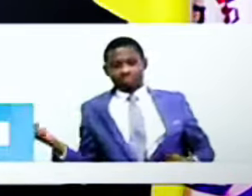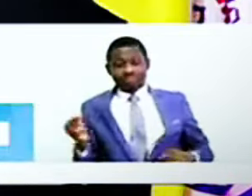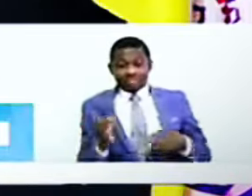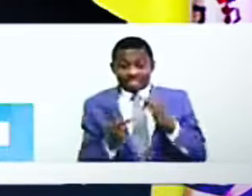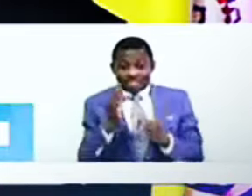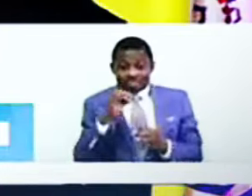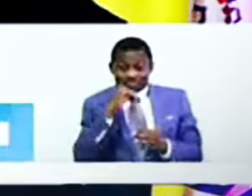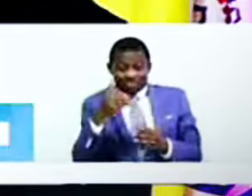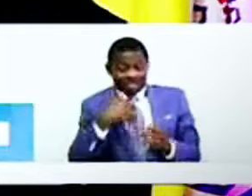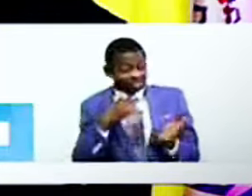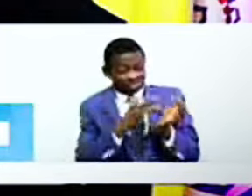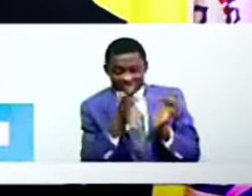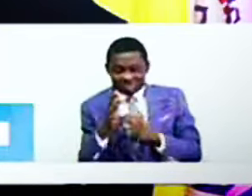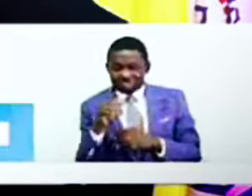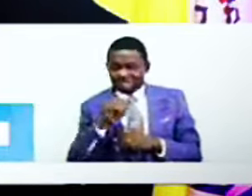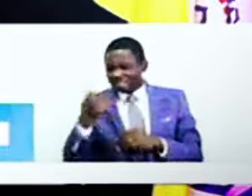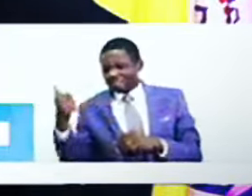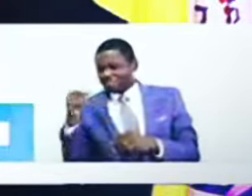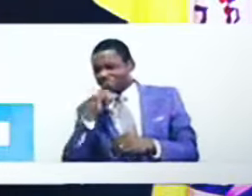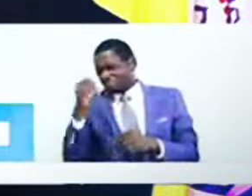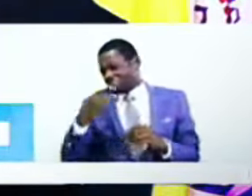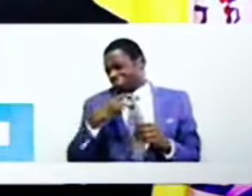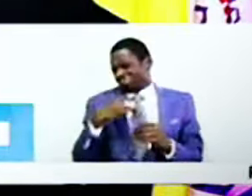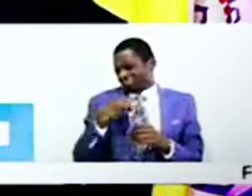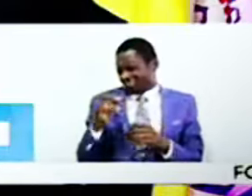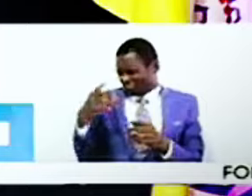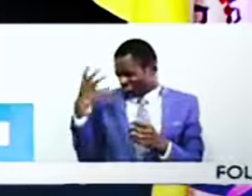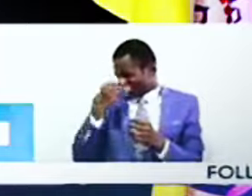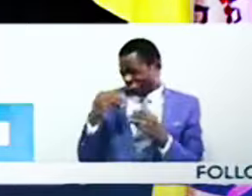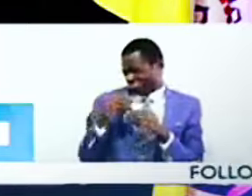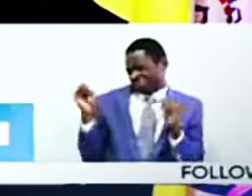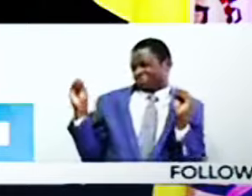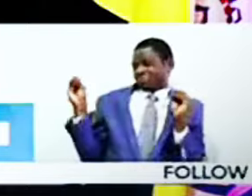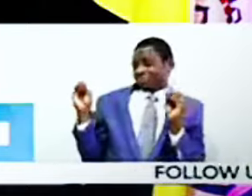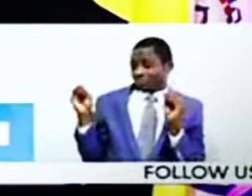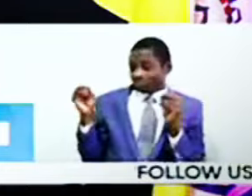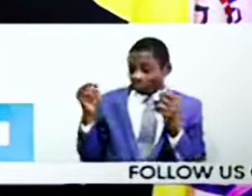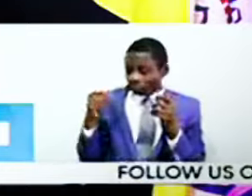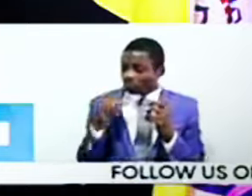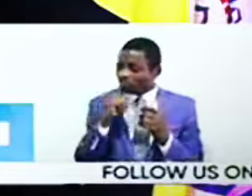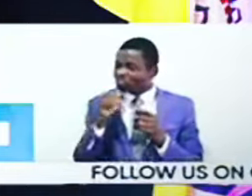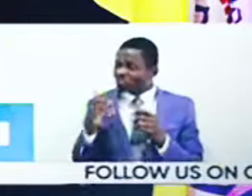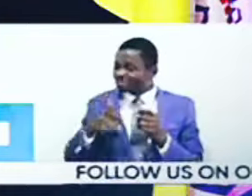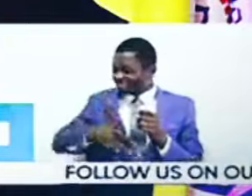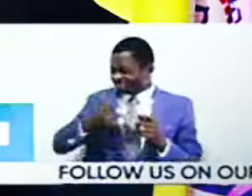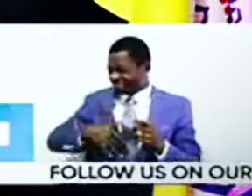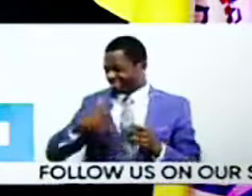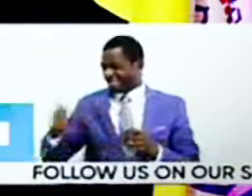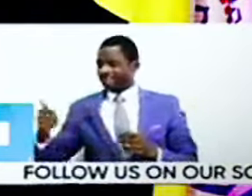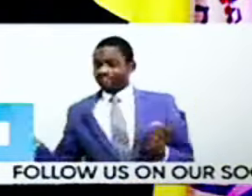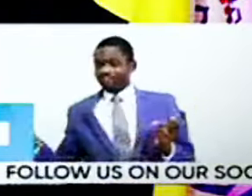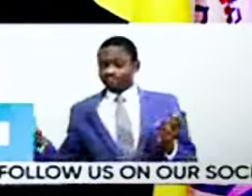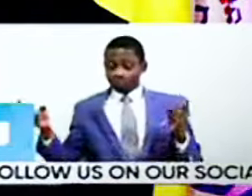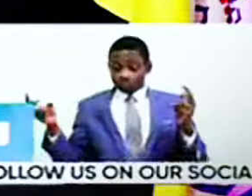See, the Apostle Paul explained it when he was teaching the